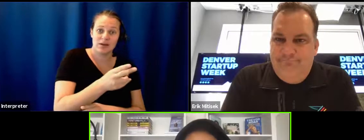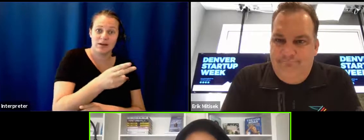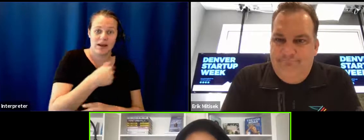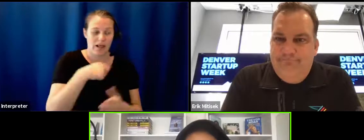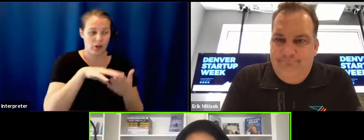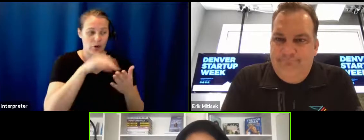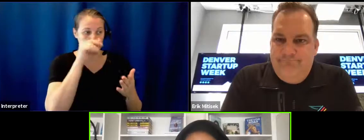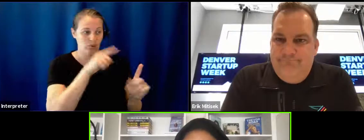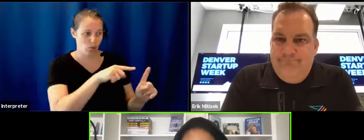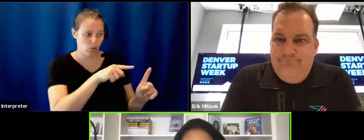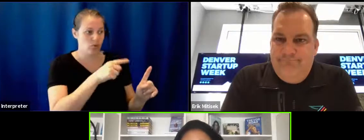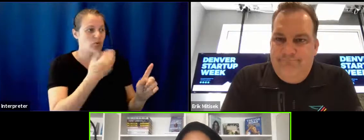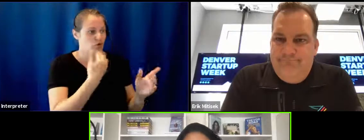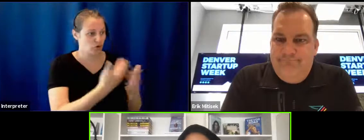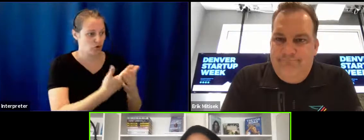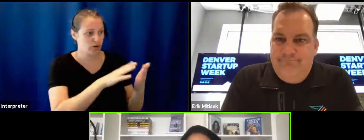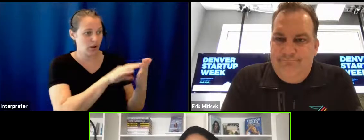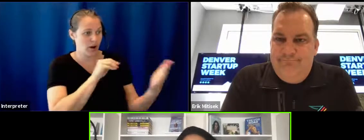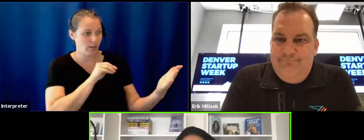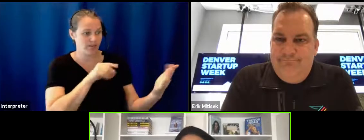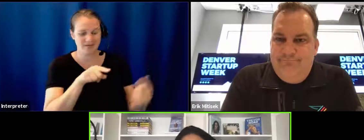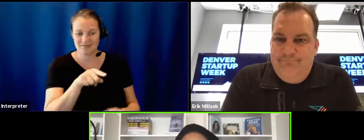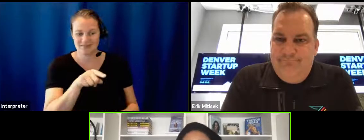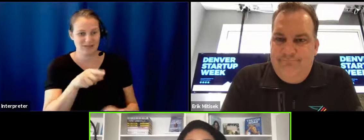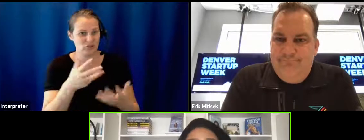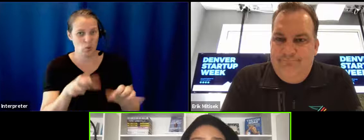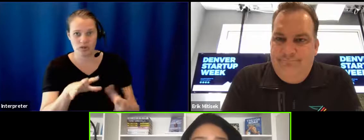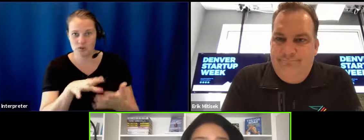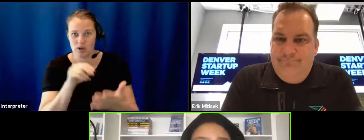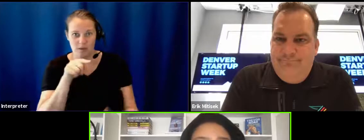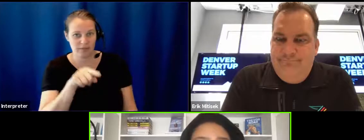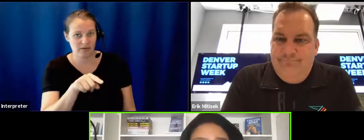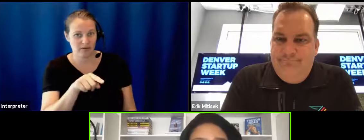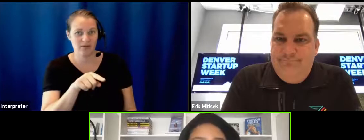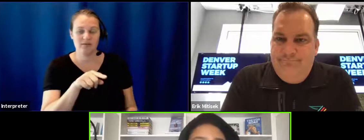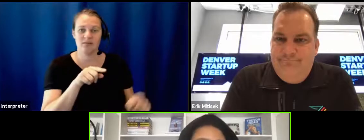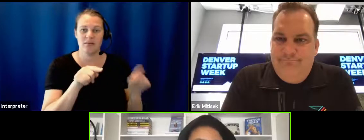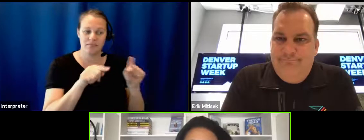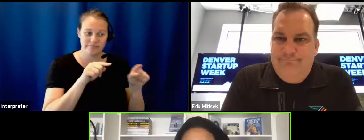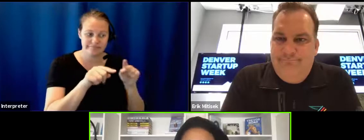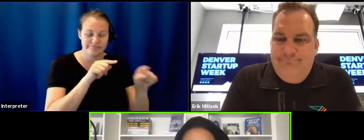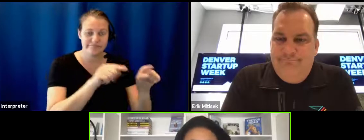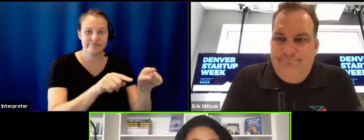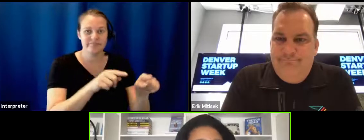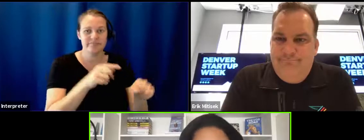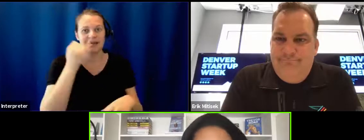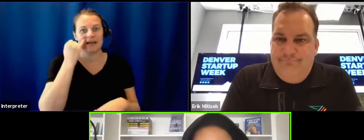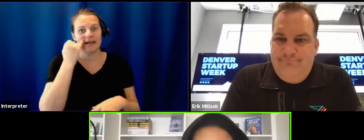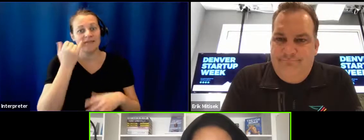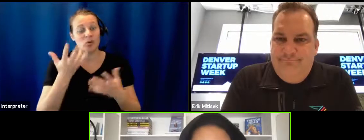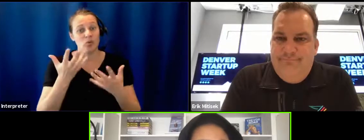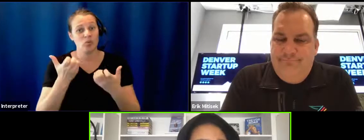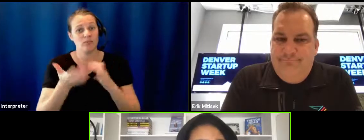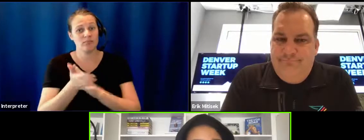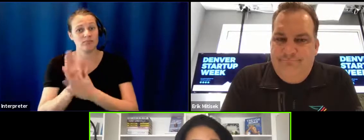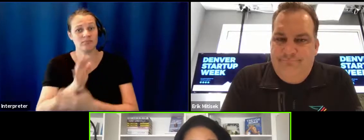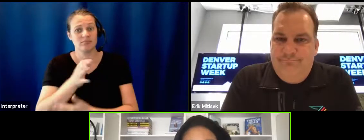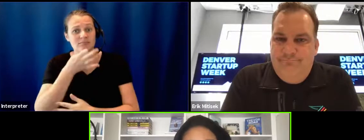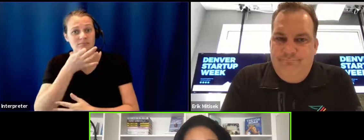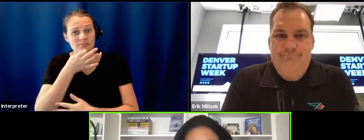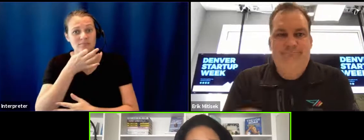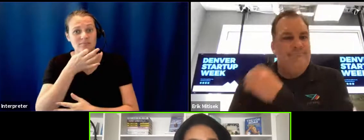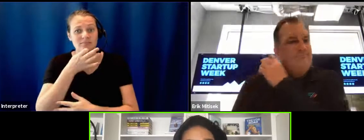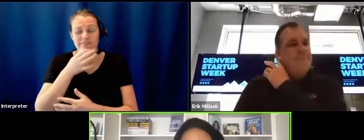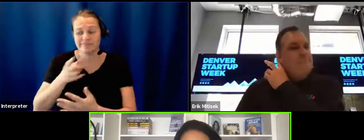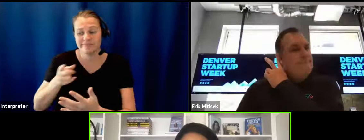to repeat. So I absolutely, if you're trying to become an expert or if you're just trying to break into something and you